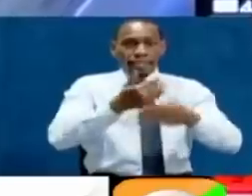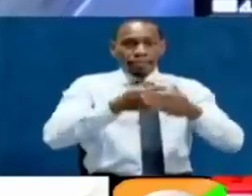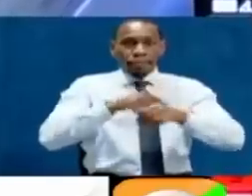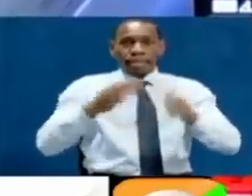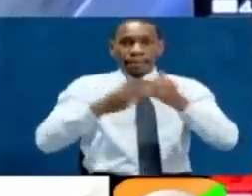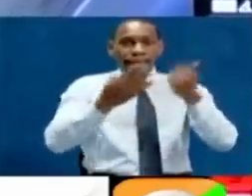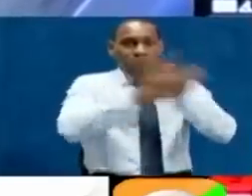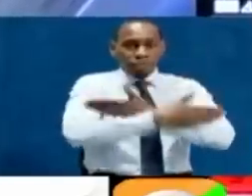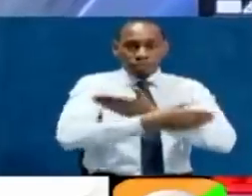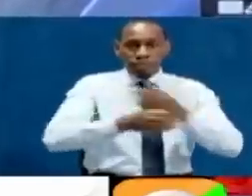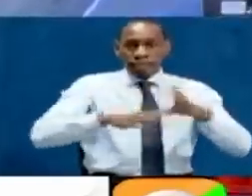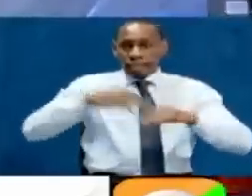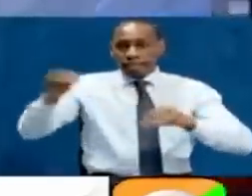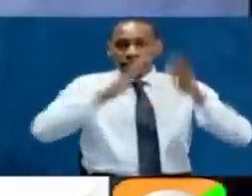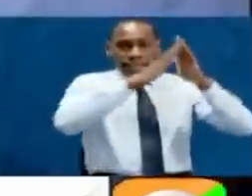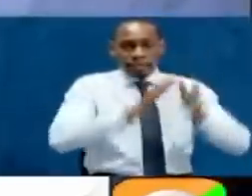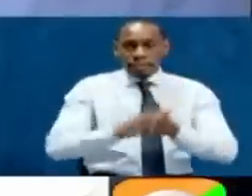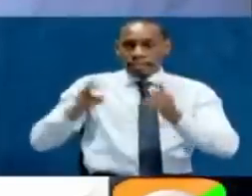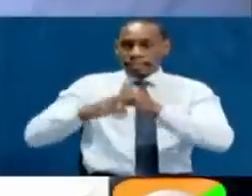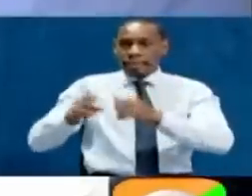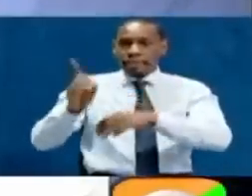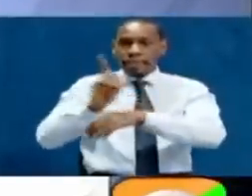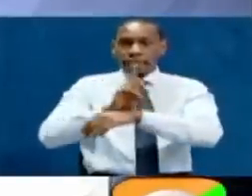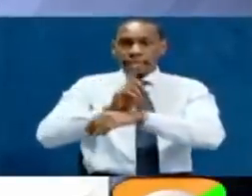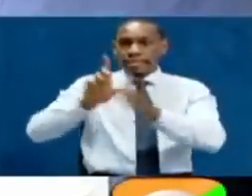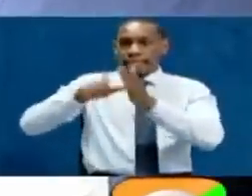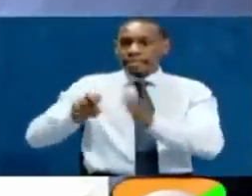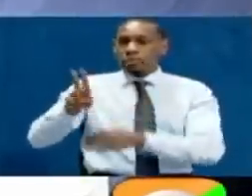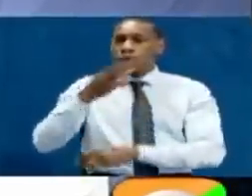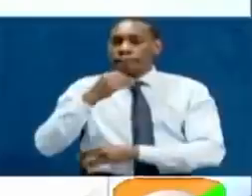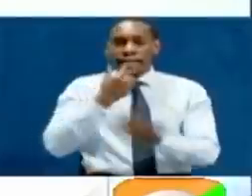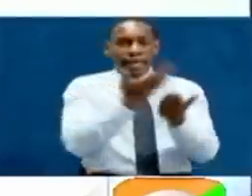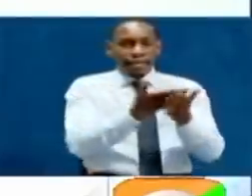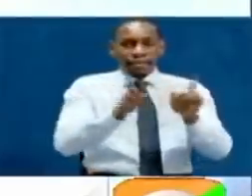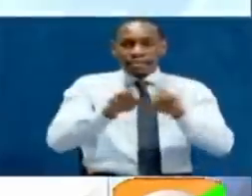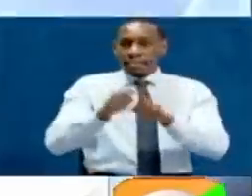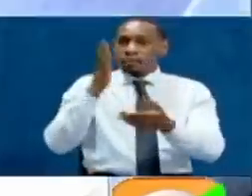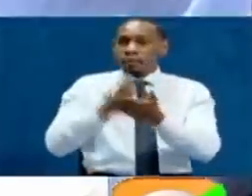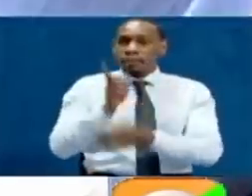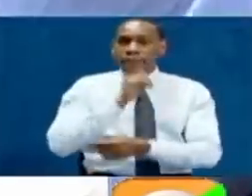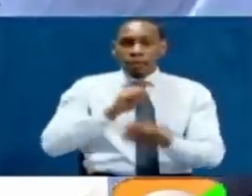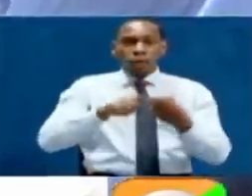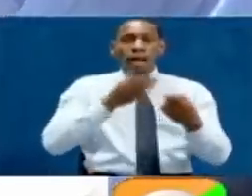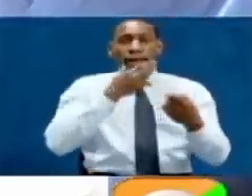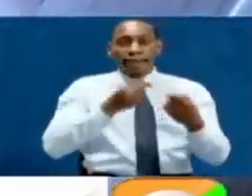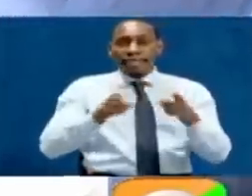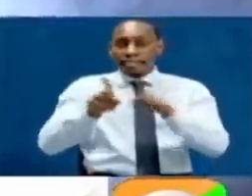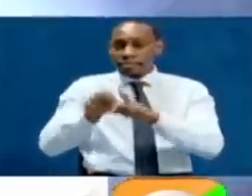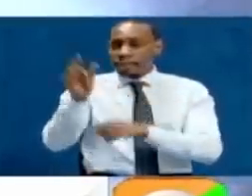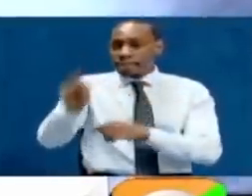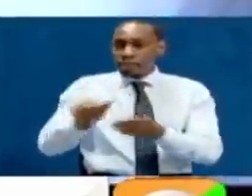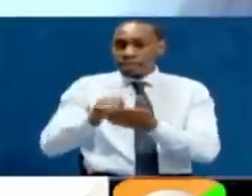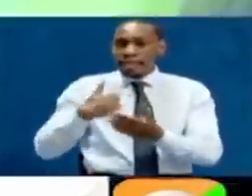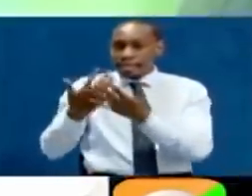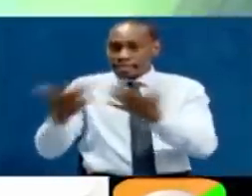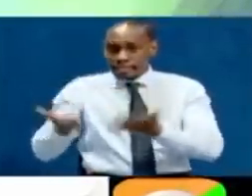9 p.m. leaves the apartment. 7 minutes later, two men arrive, and we have since established that one of them was the same one who was